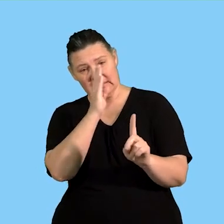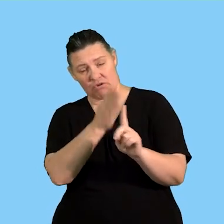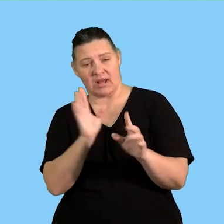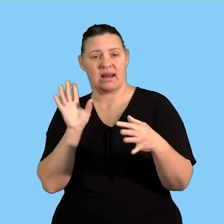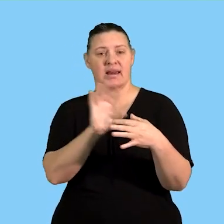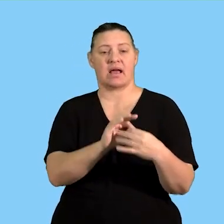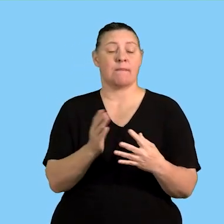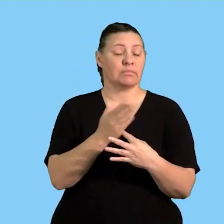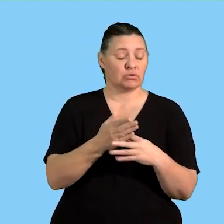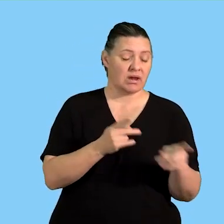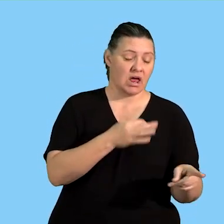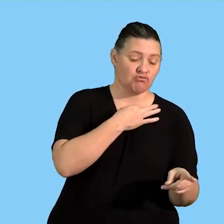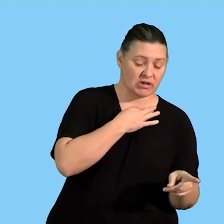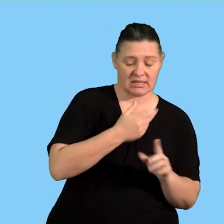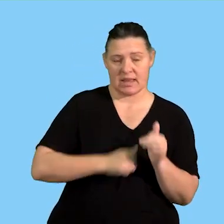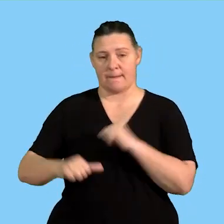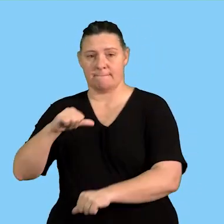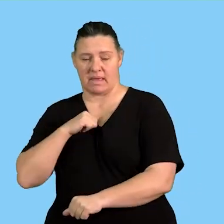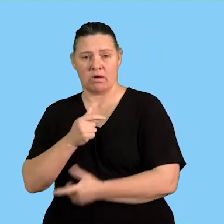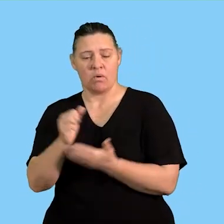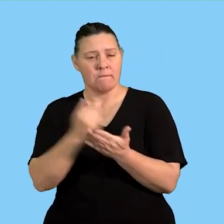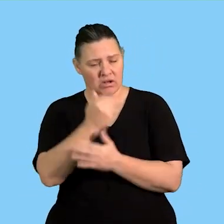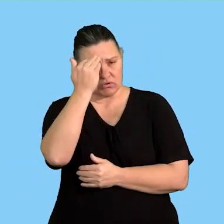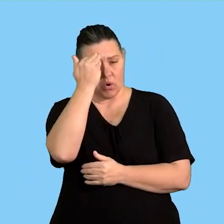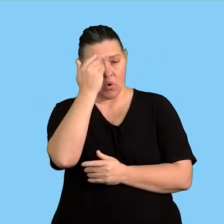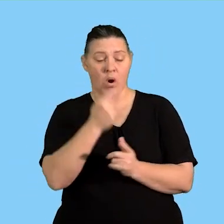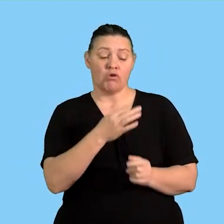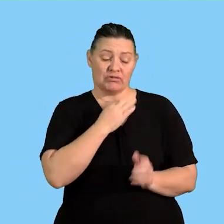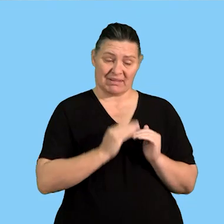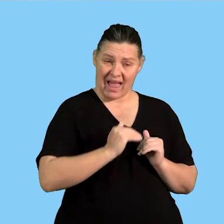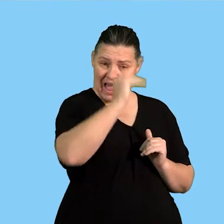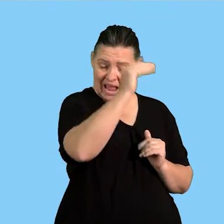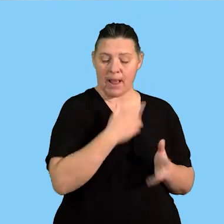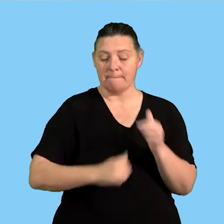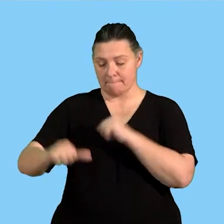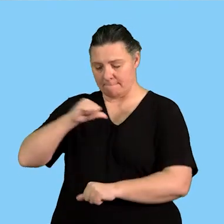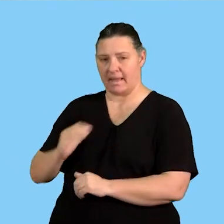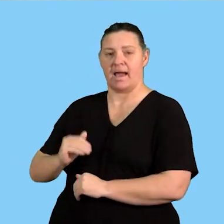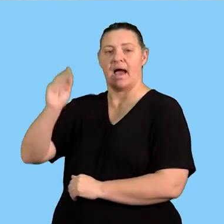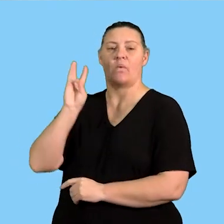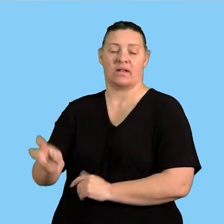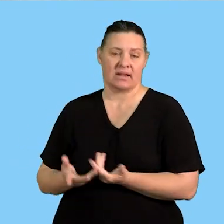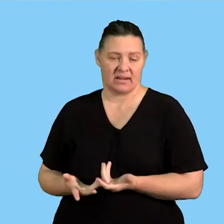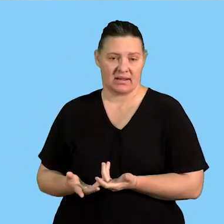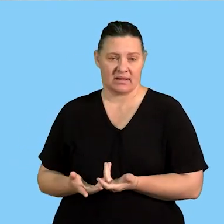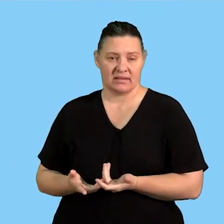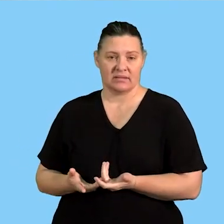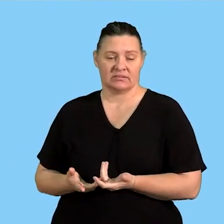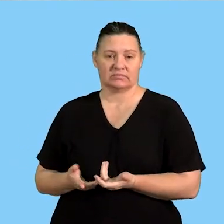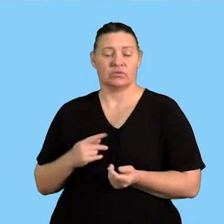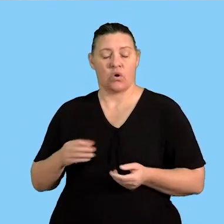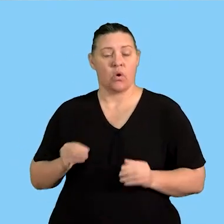link between risk and return. You should know that the higher the risk, the higher the return. So meaning